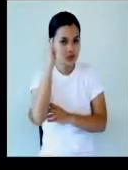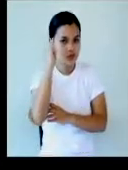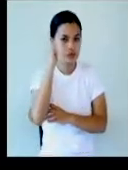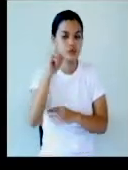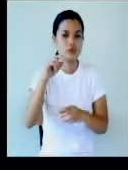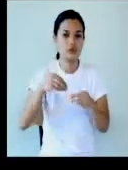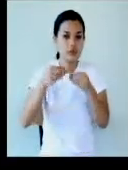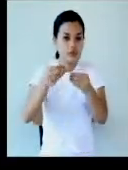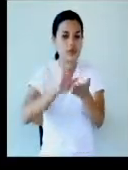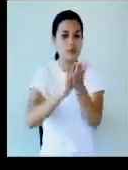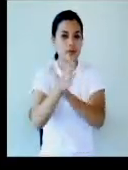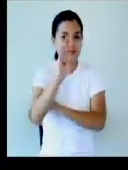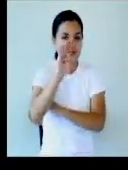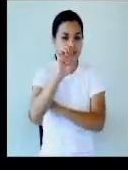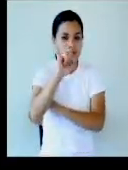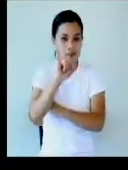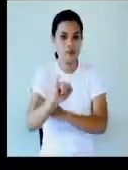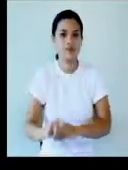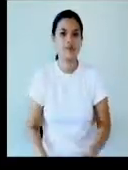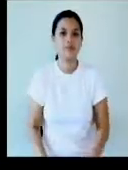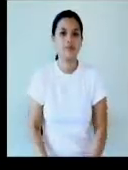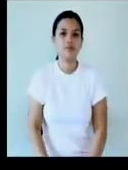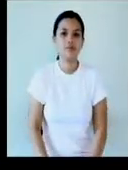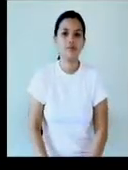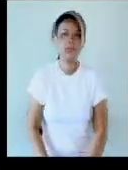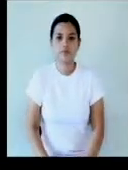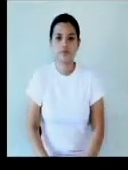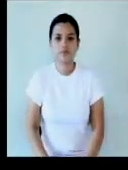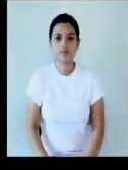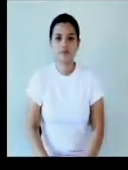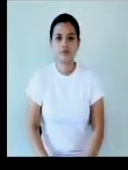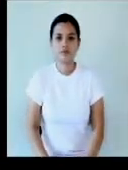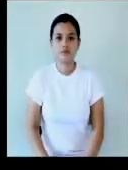to the instructions that will be provided by the BEIs.